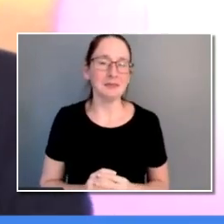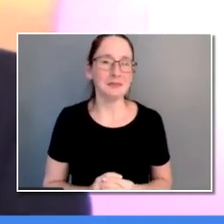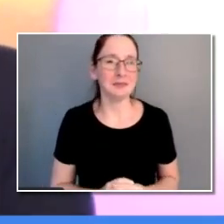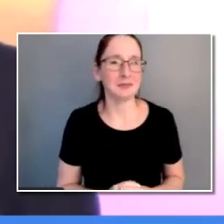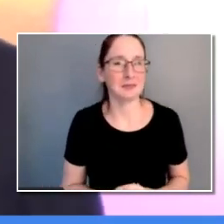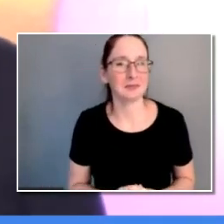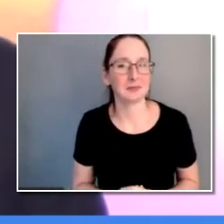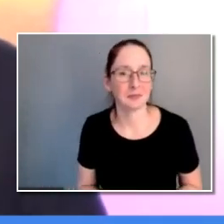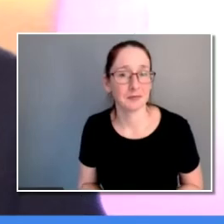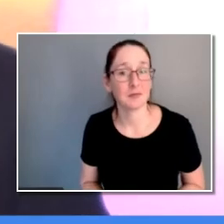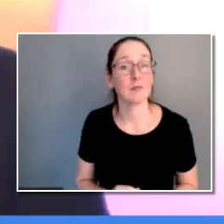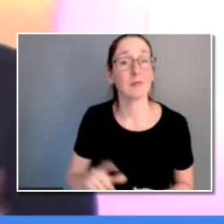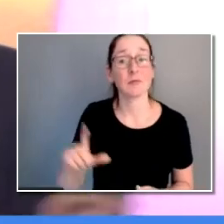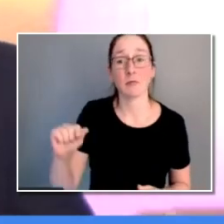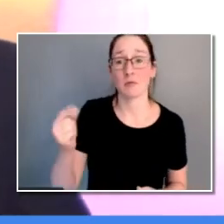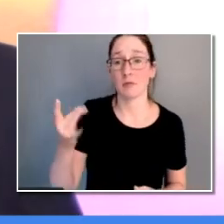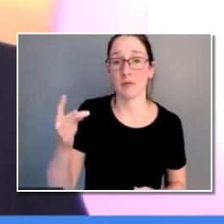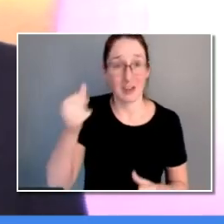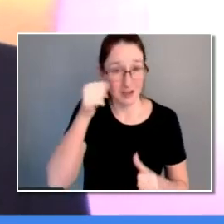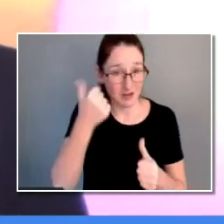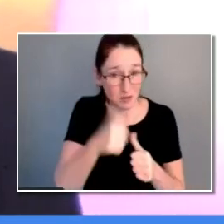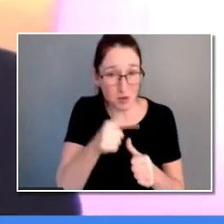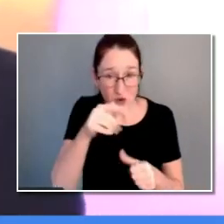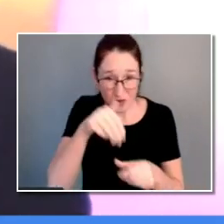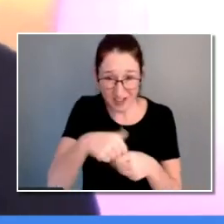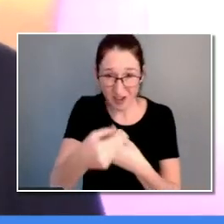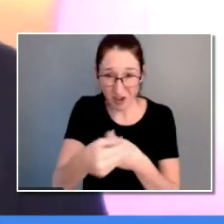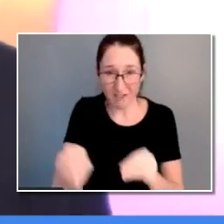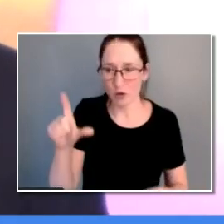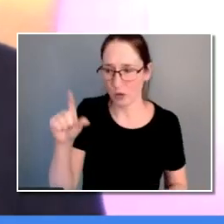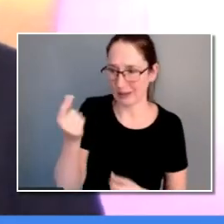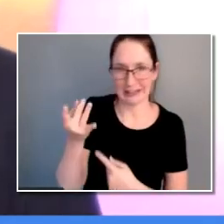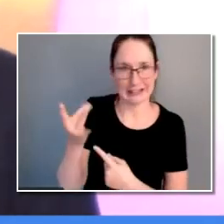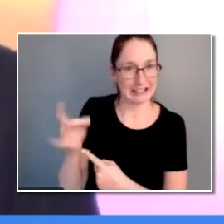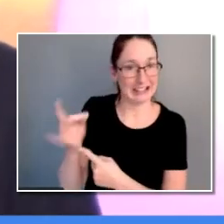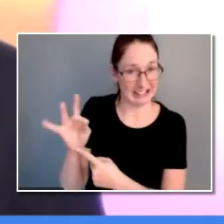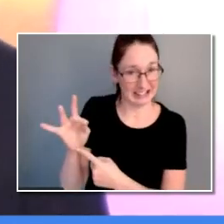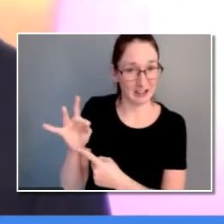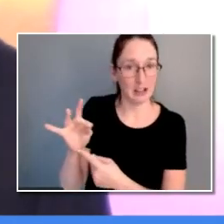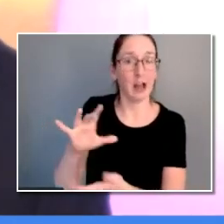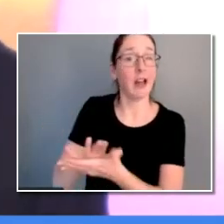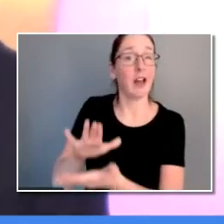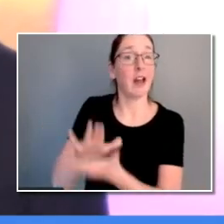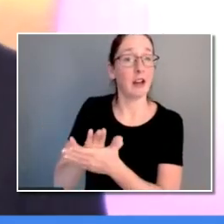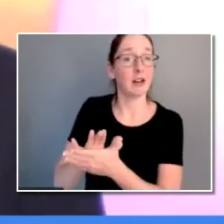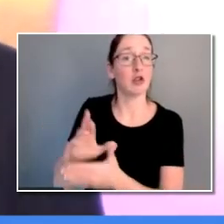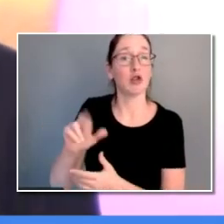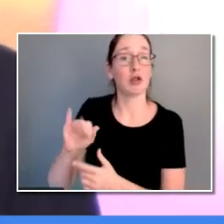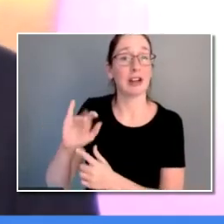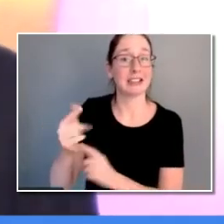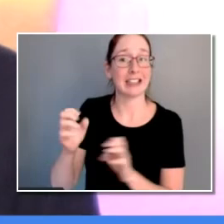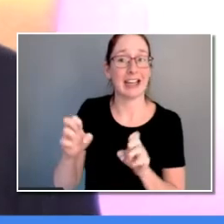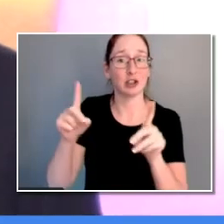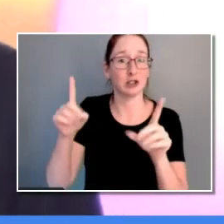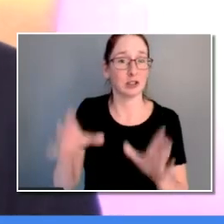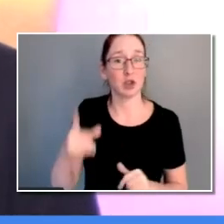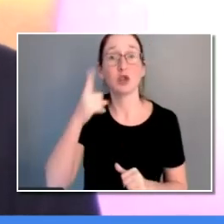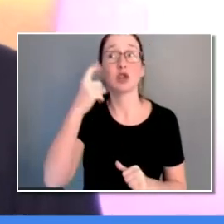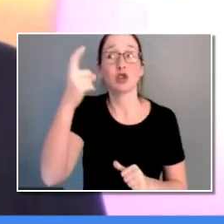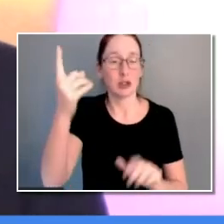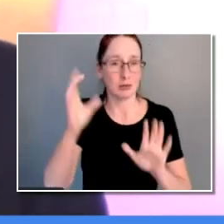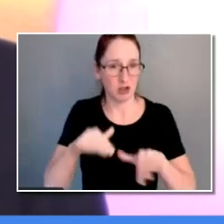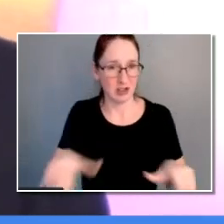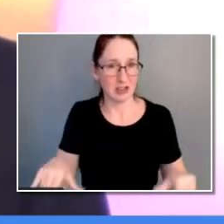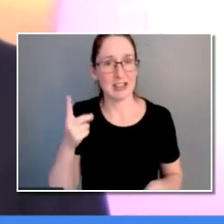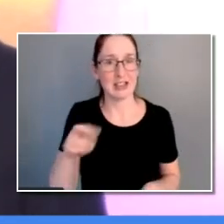In 2018, remember who was in office then? In 2018, the Academy of Rising Educators was a dream child of